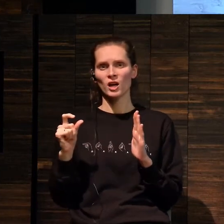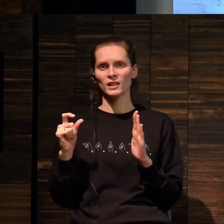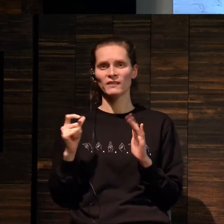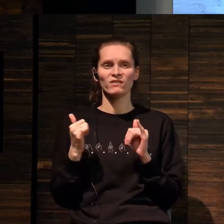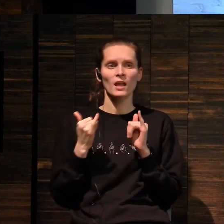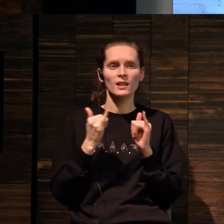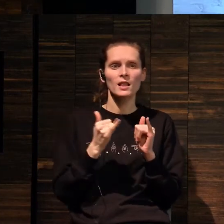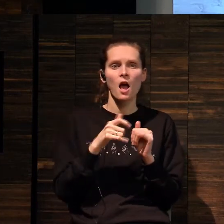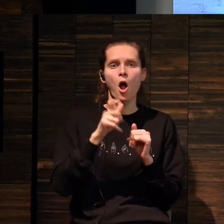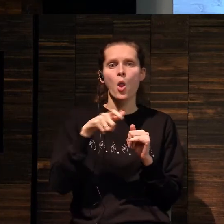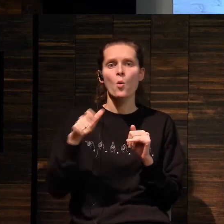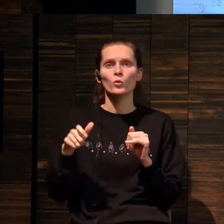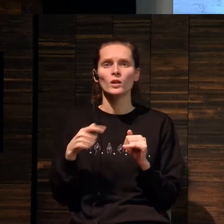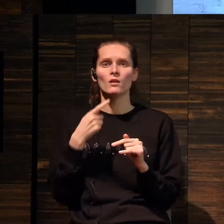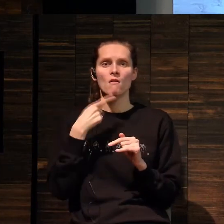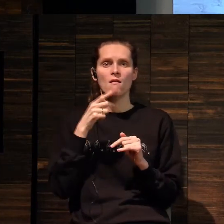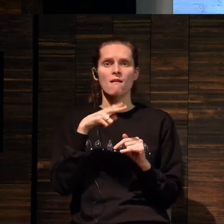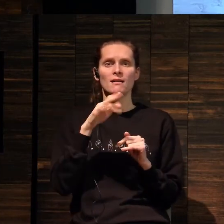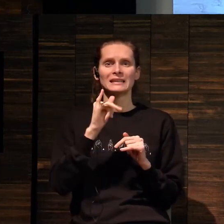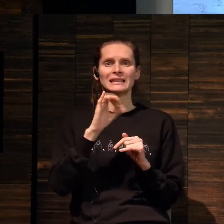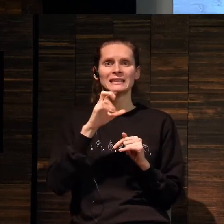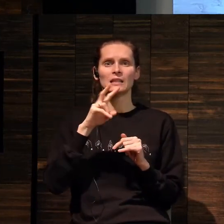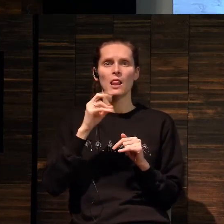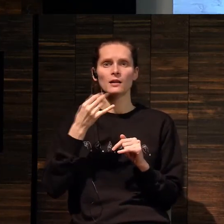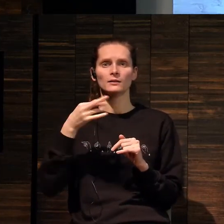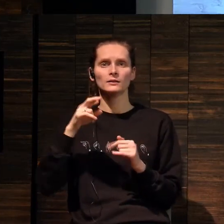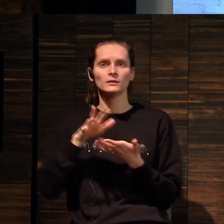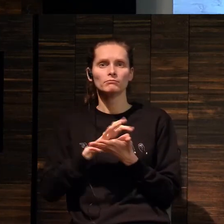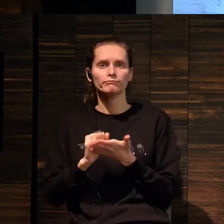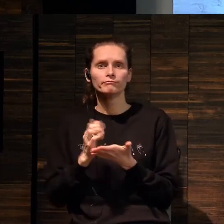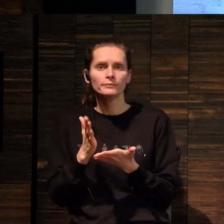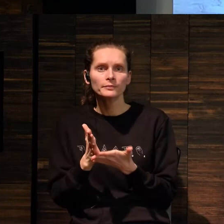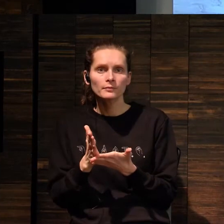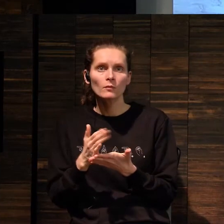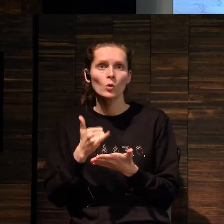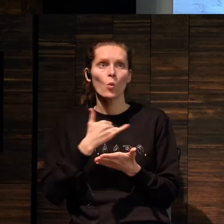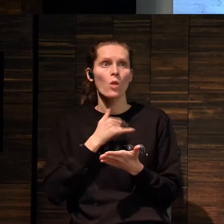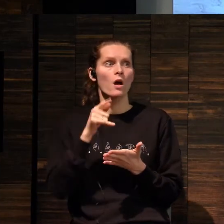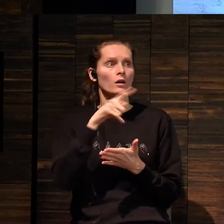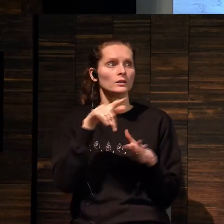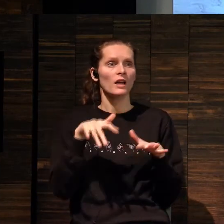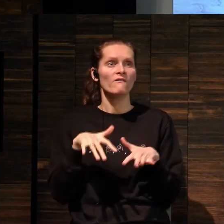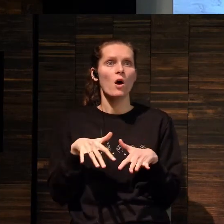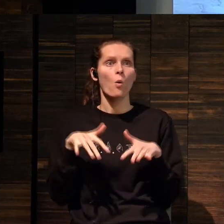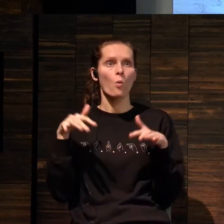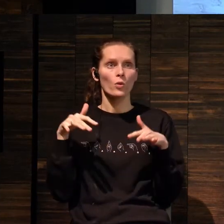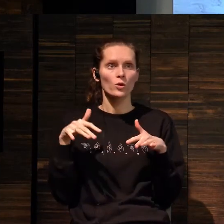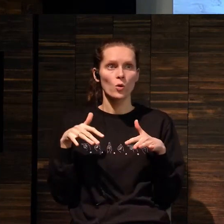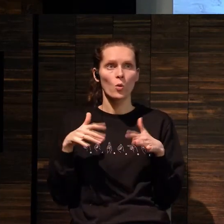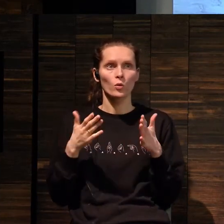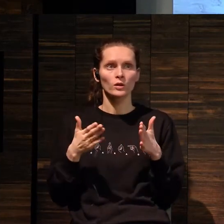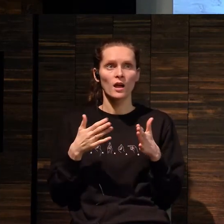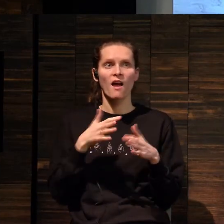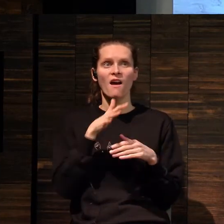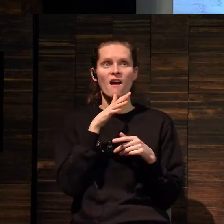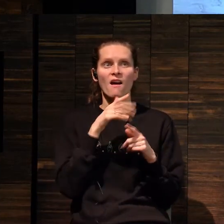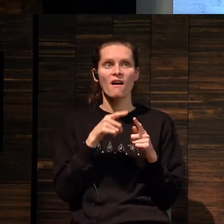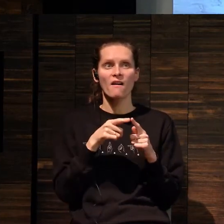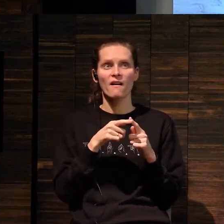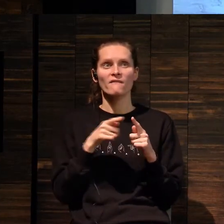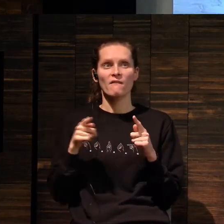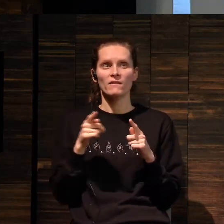The same goes for the font that can be more accessible for people with dyslexia.